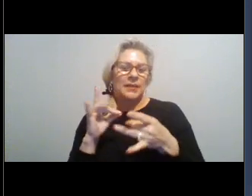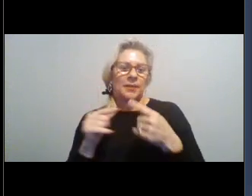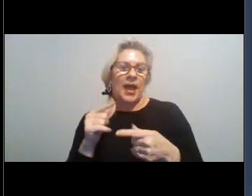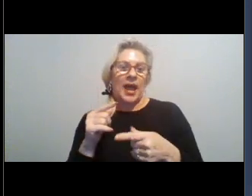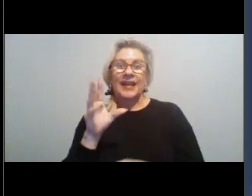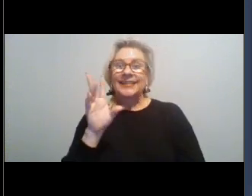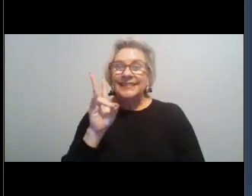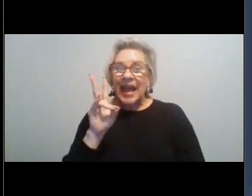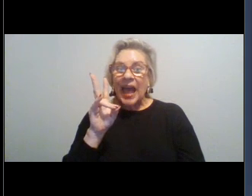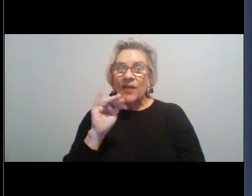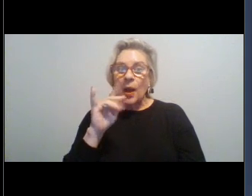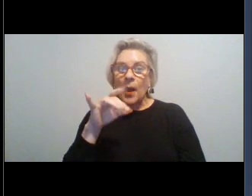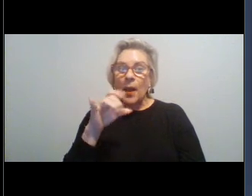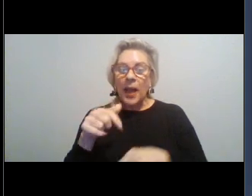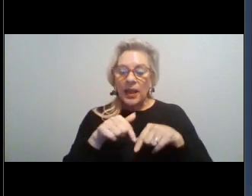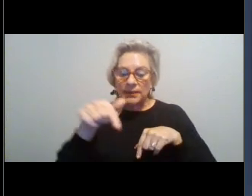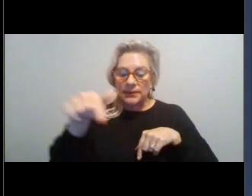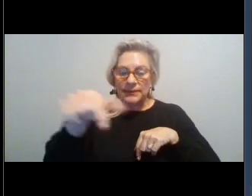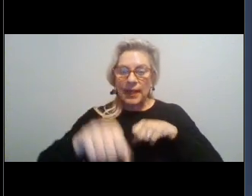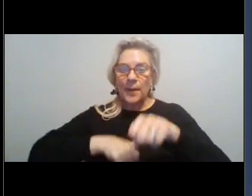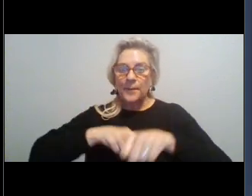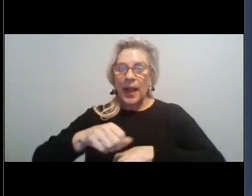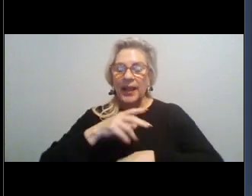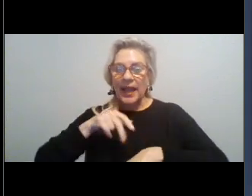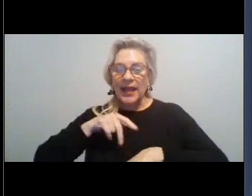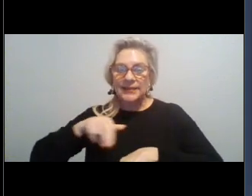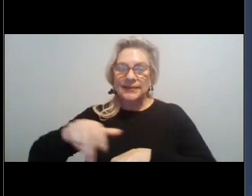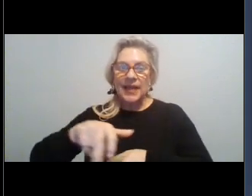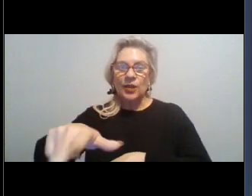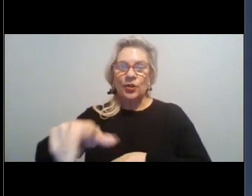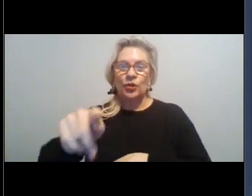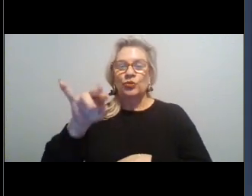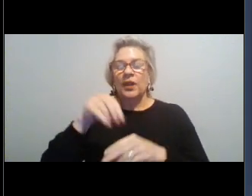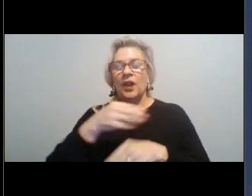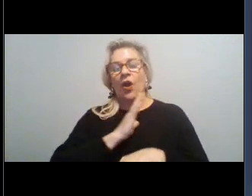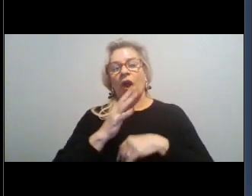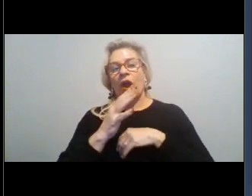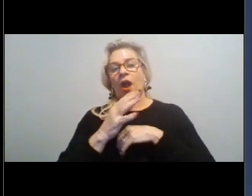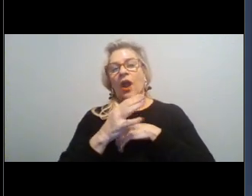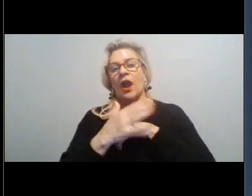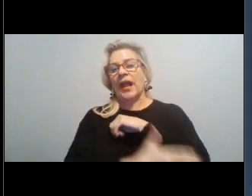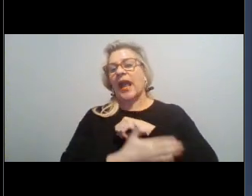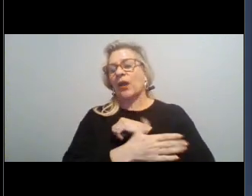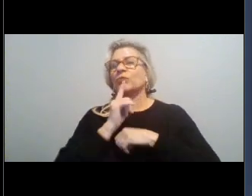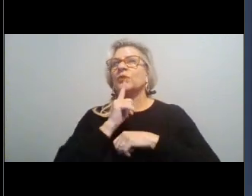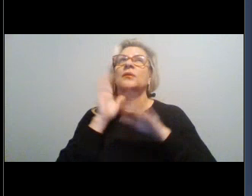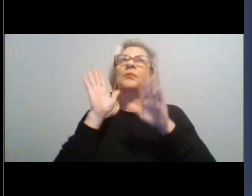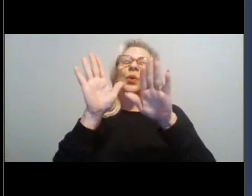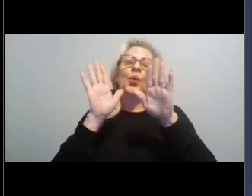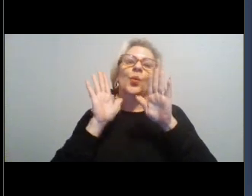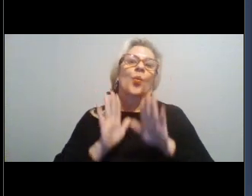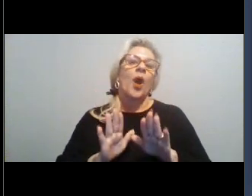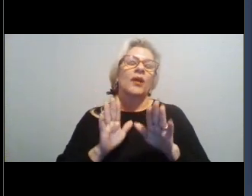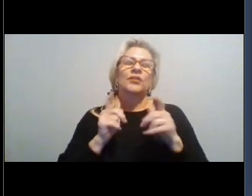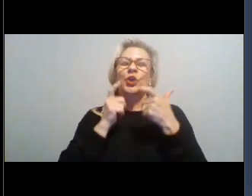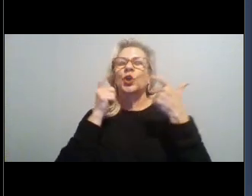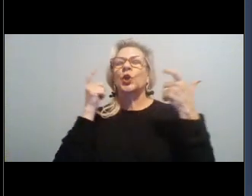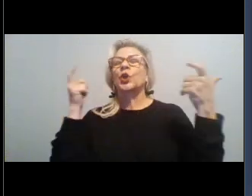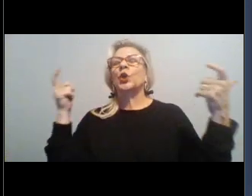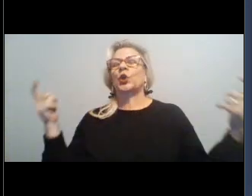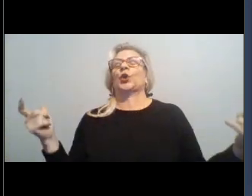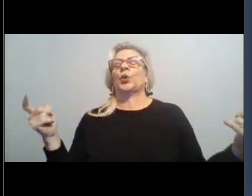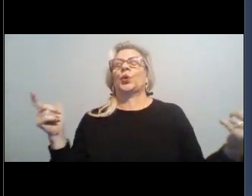miles of fully separated bike and pedestrian coastal rail trail in our county. It is going to be truly transformational, generation